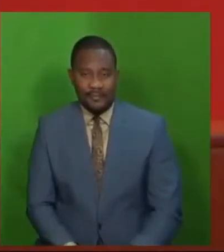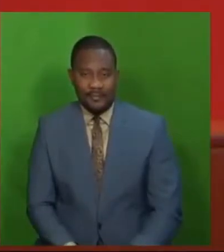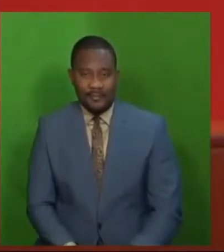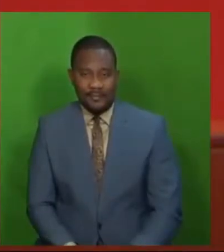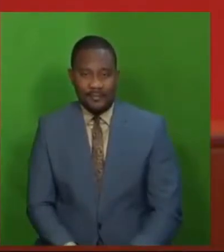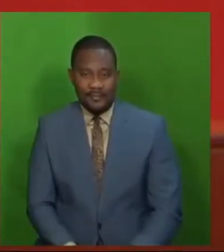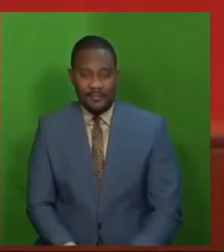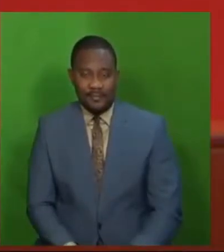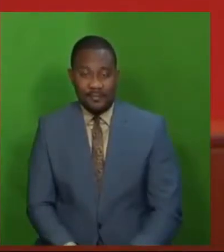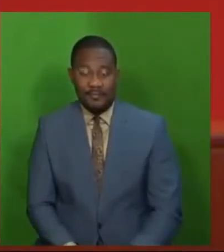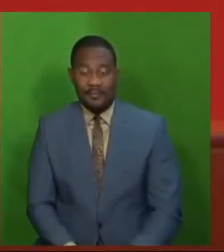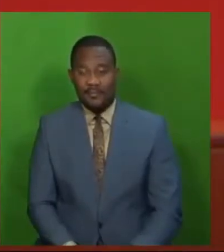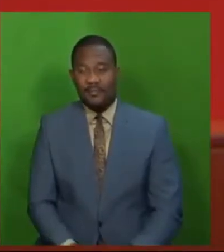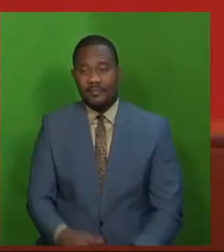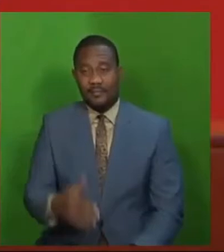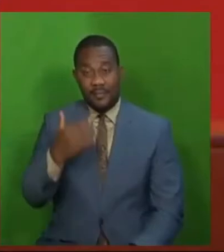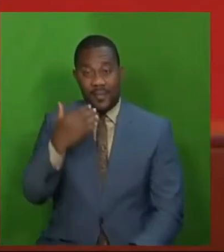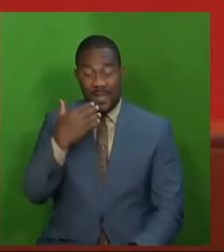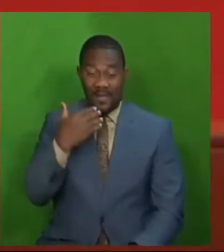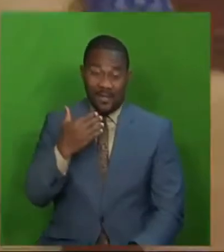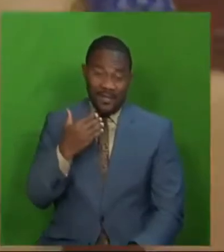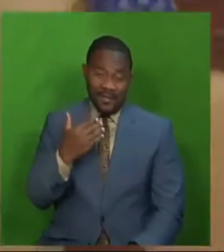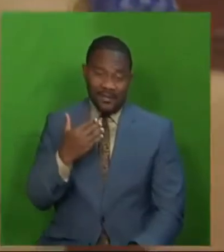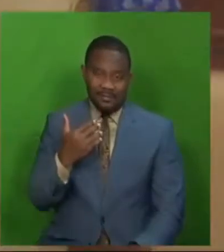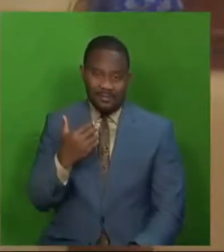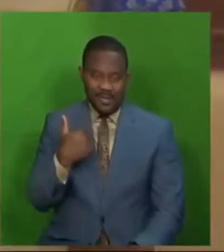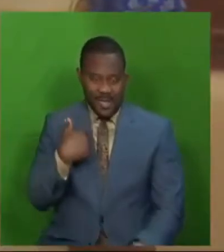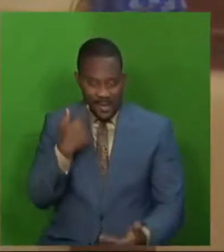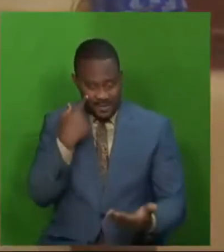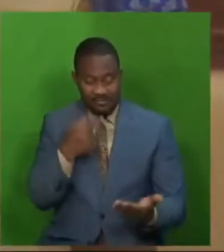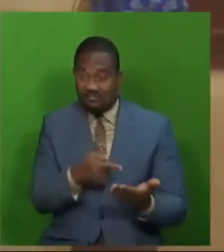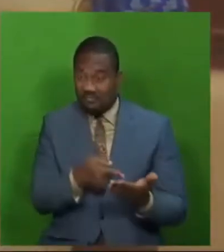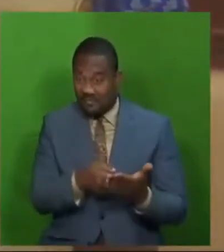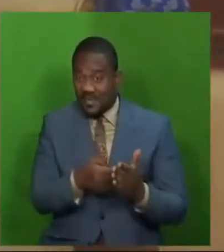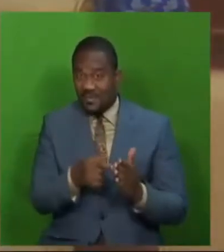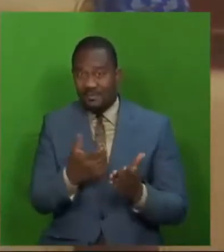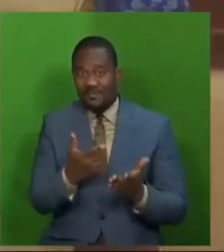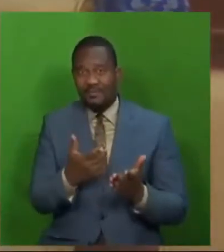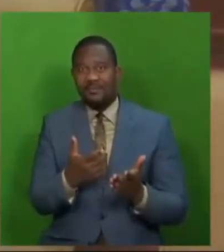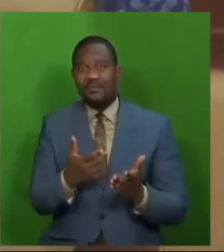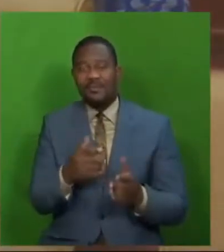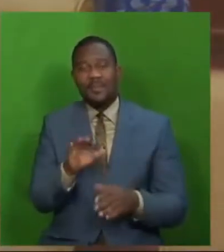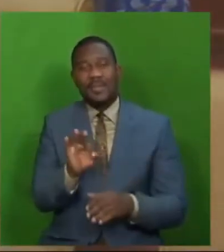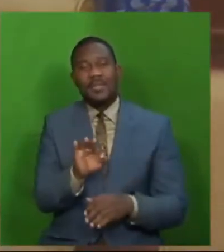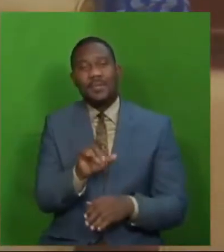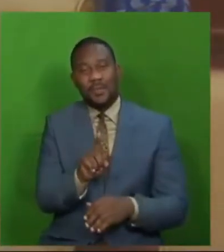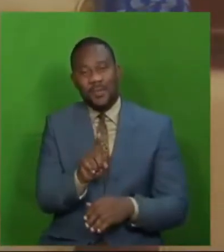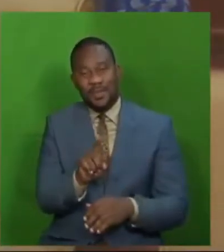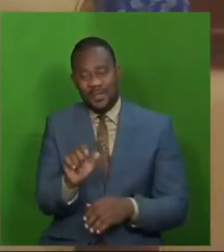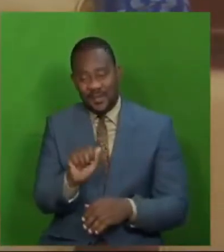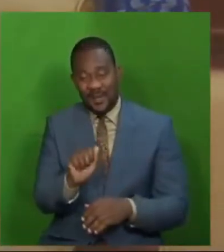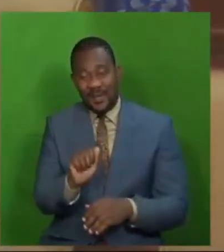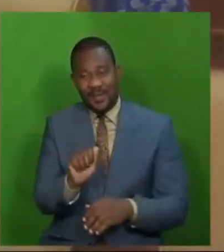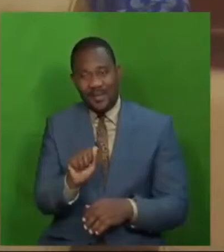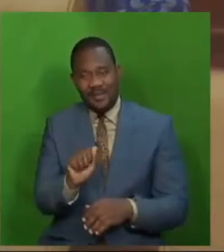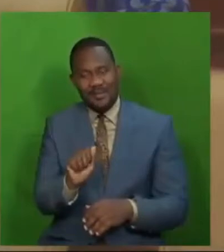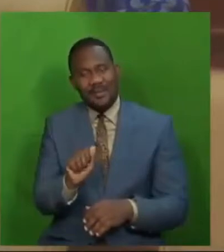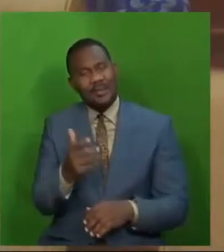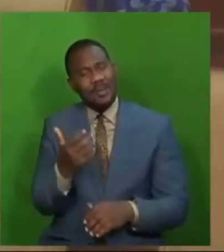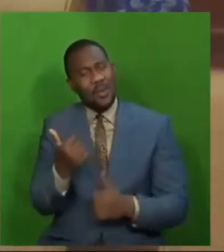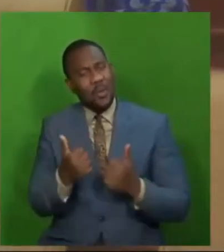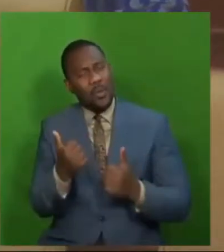Thank you, Mr. Speaker. Mr. Speaker, this time I come under Order 91A. The Honorable colleague here is Order